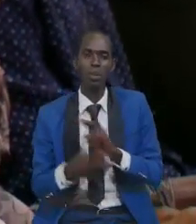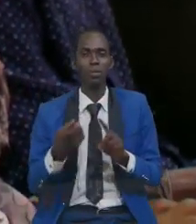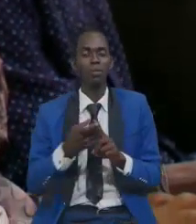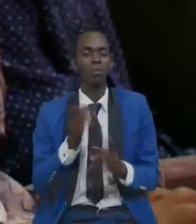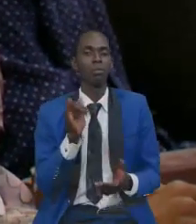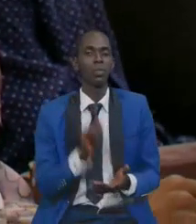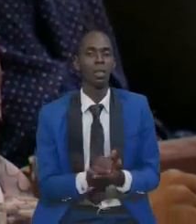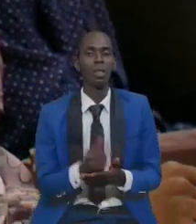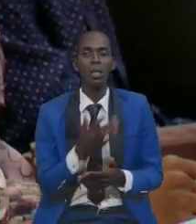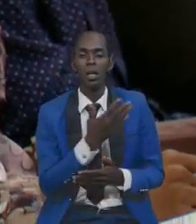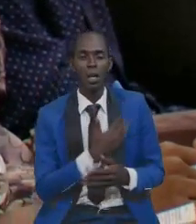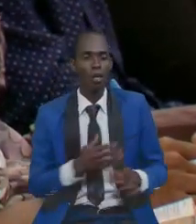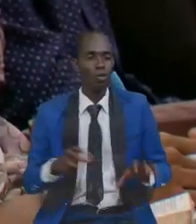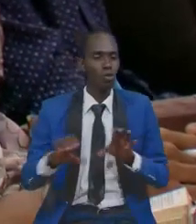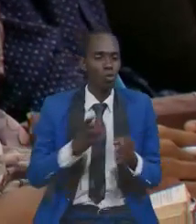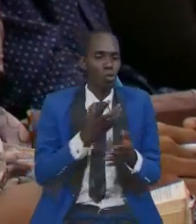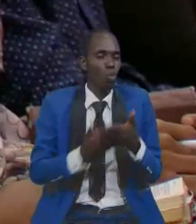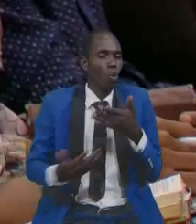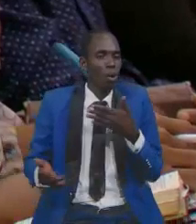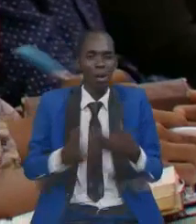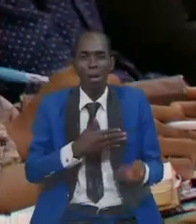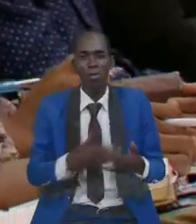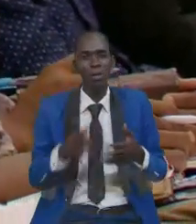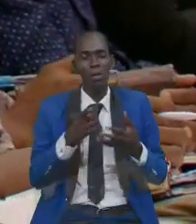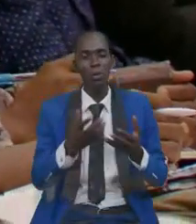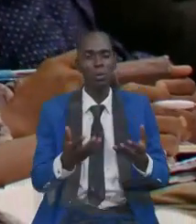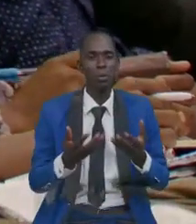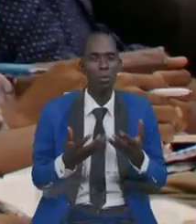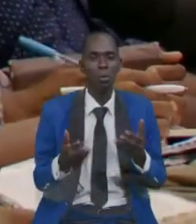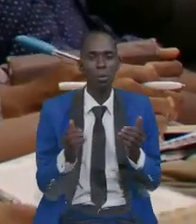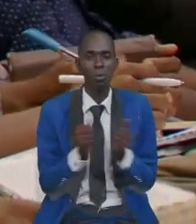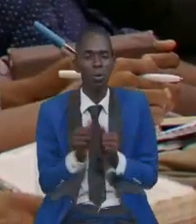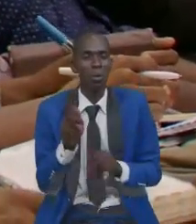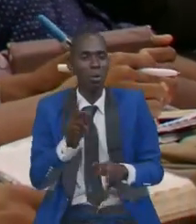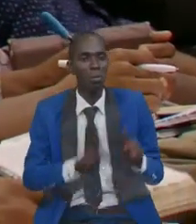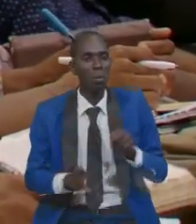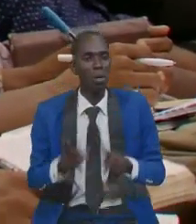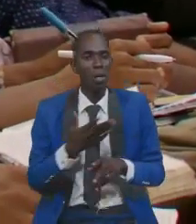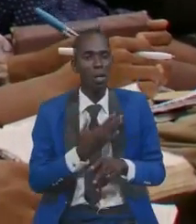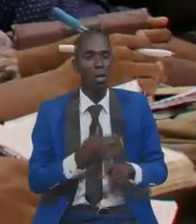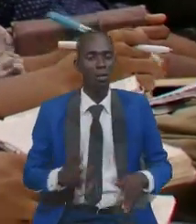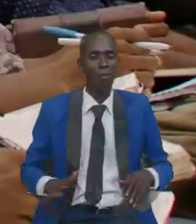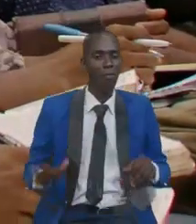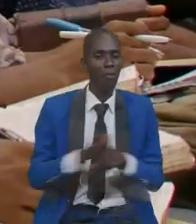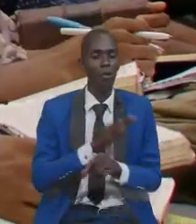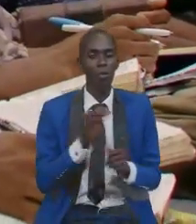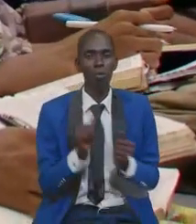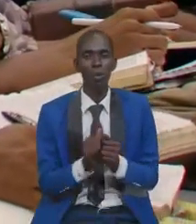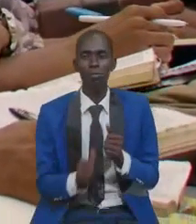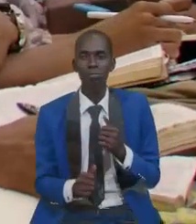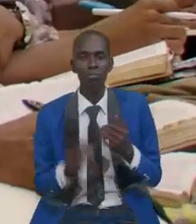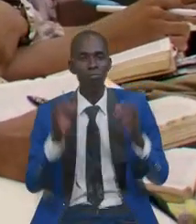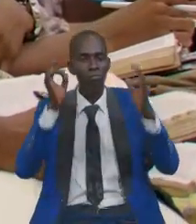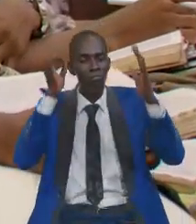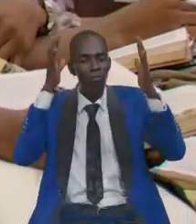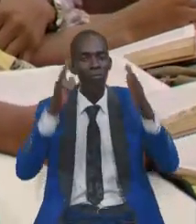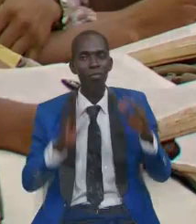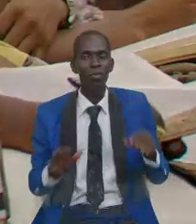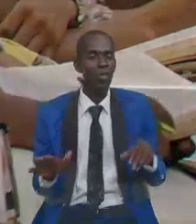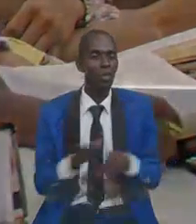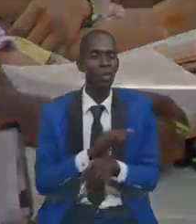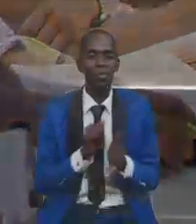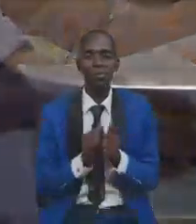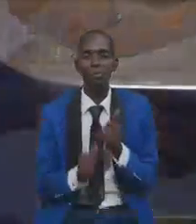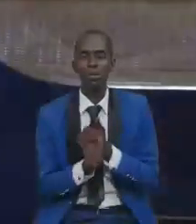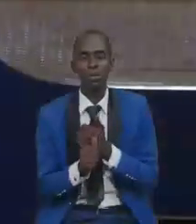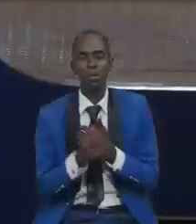and do whatever you want to do, and being filled with violence and being filled with cruelty, and not